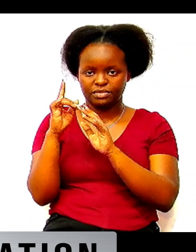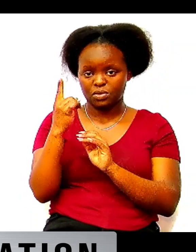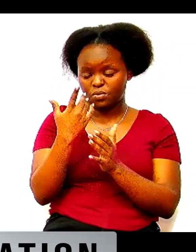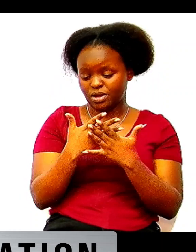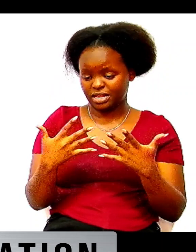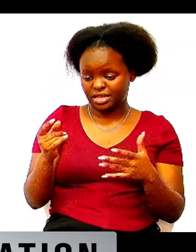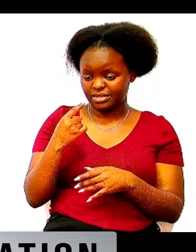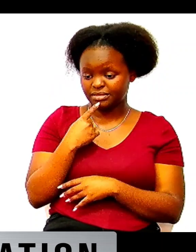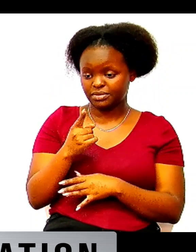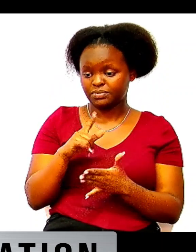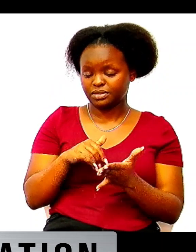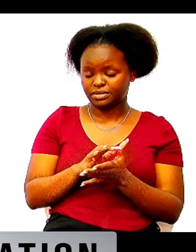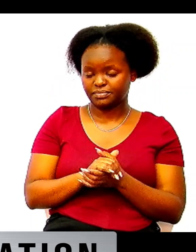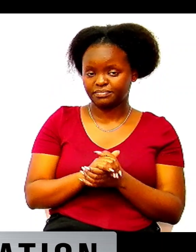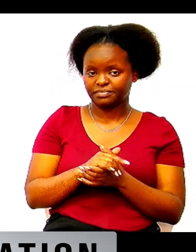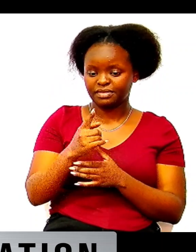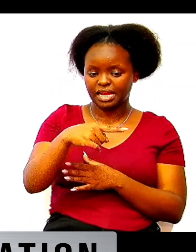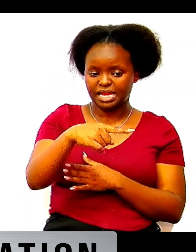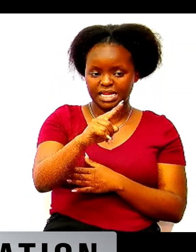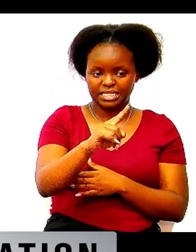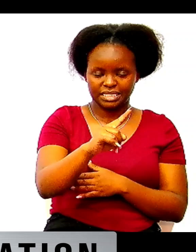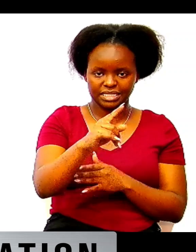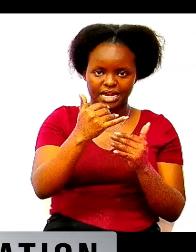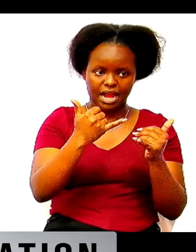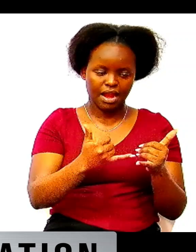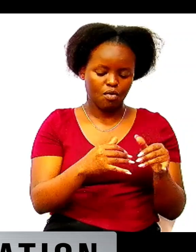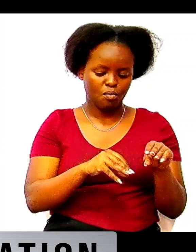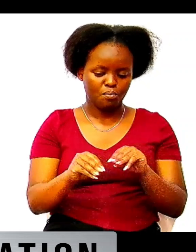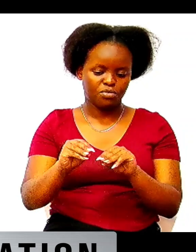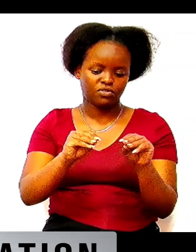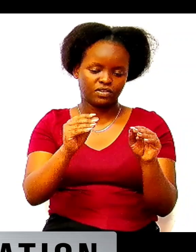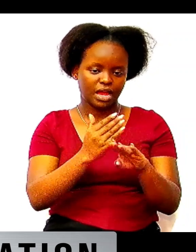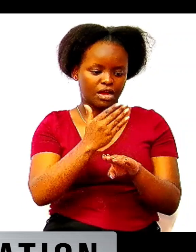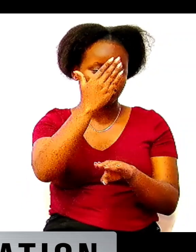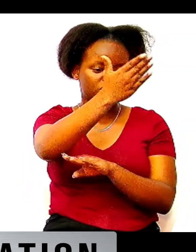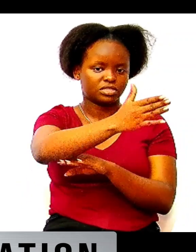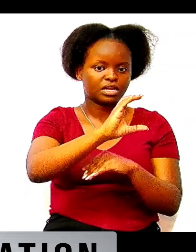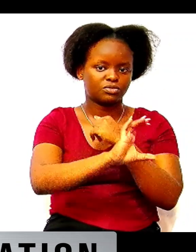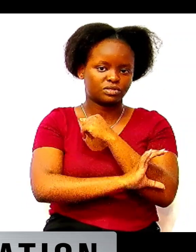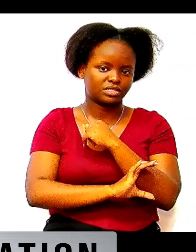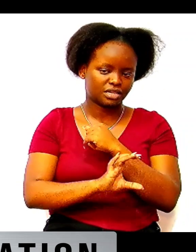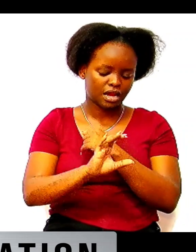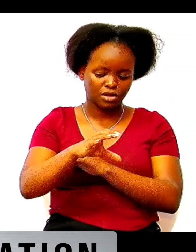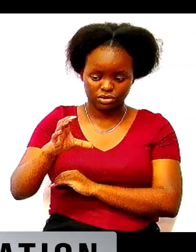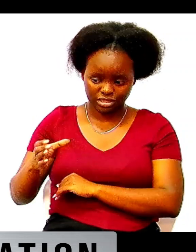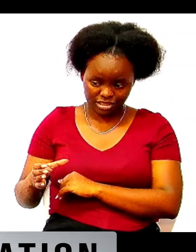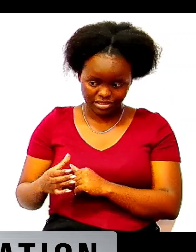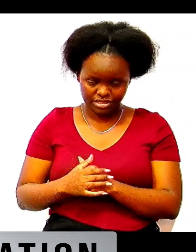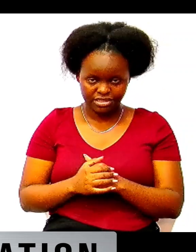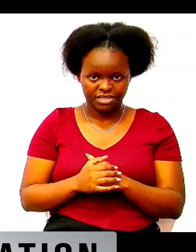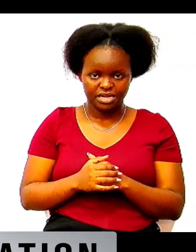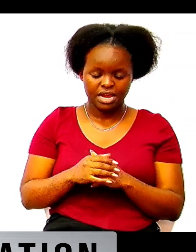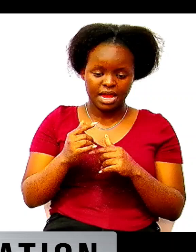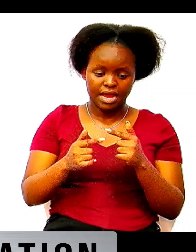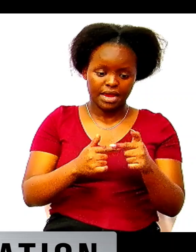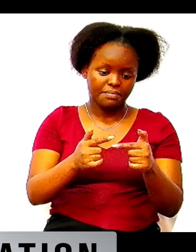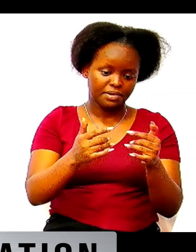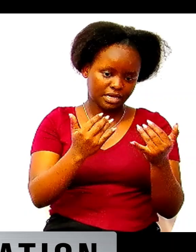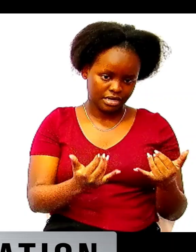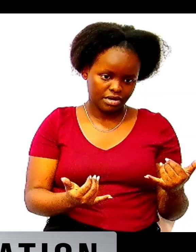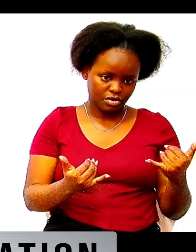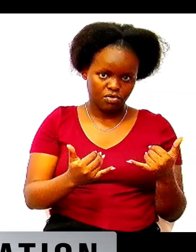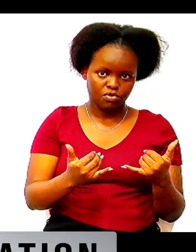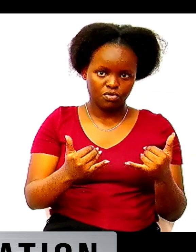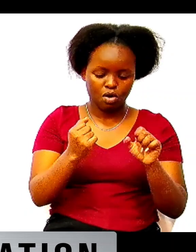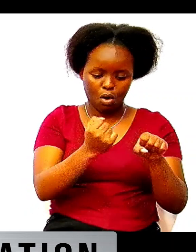would say that is tick is that now it's moving across counties. The one that is coming, this edition is going to be in Homa